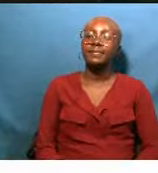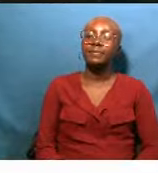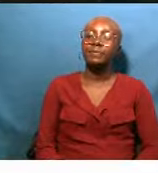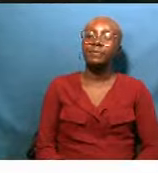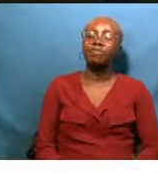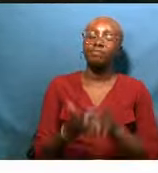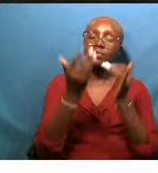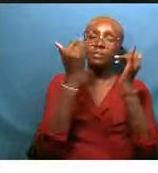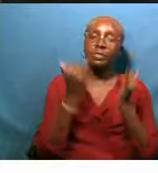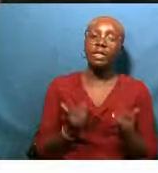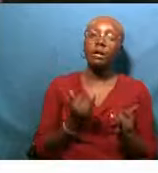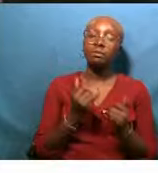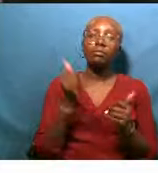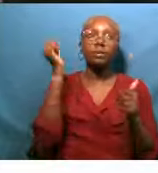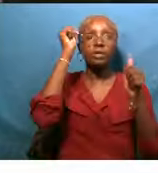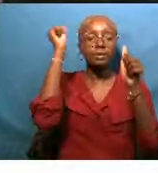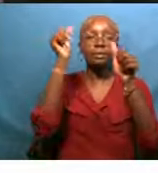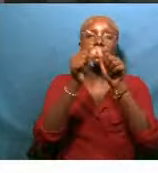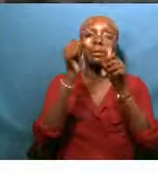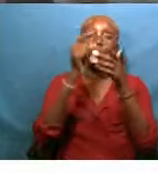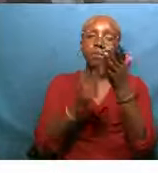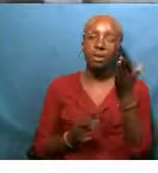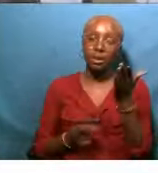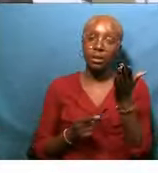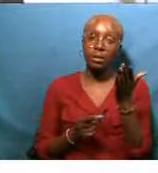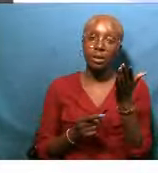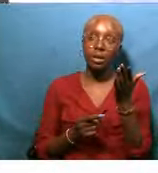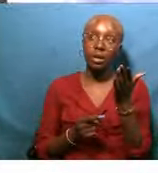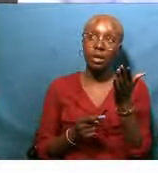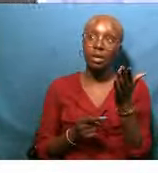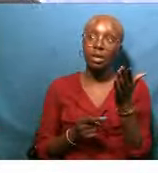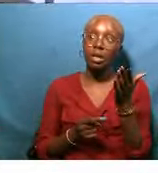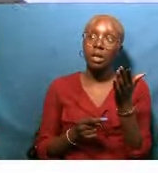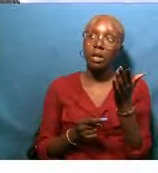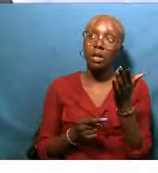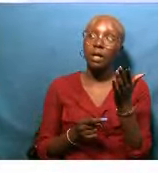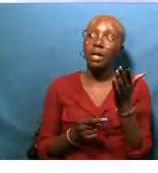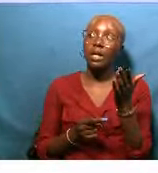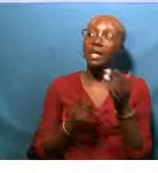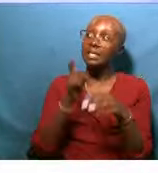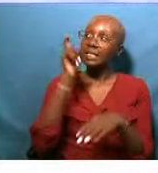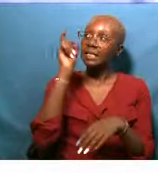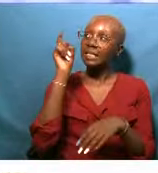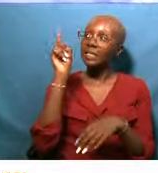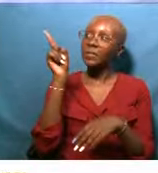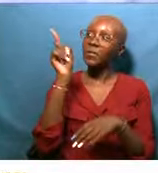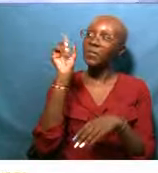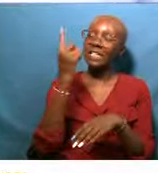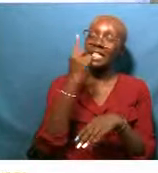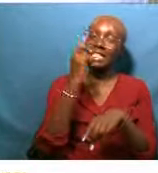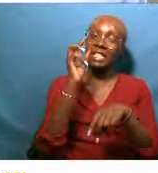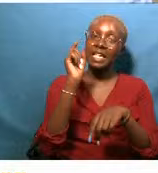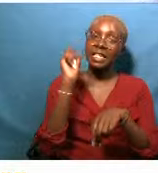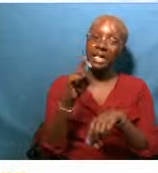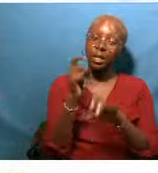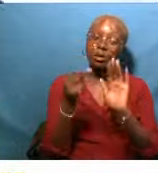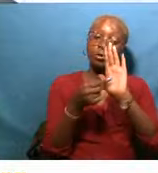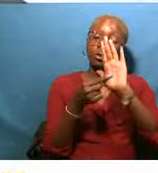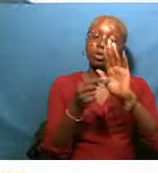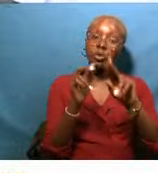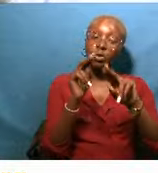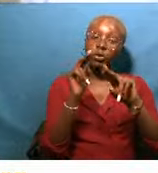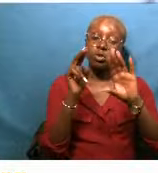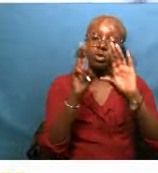Now, I'm reminded the archdeacons needed to seat him now. He has not been seated. Now he can be led by the